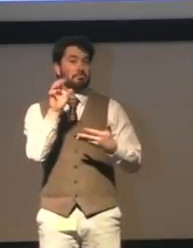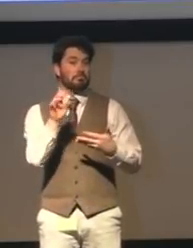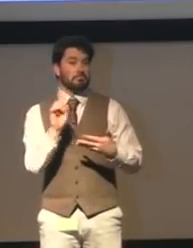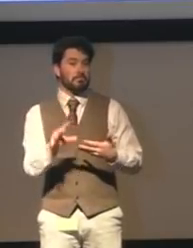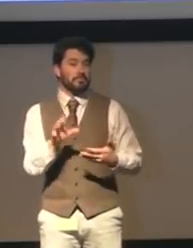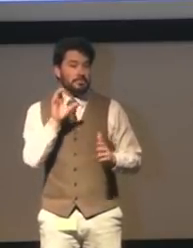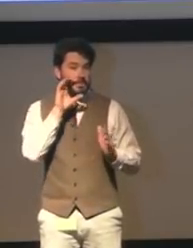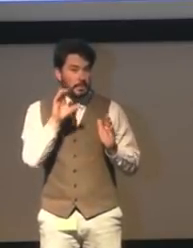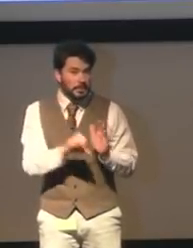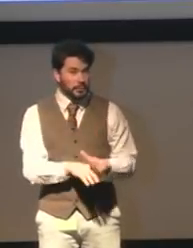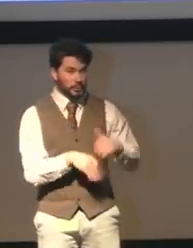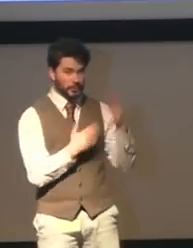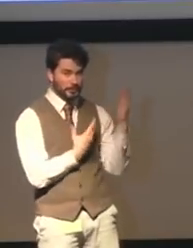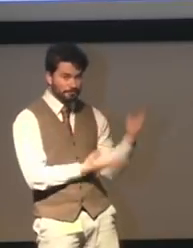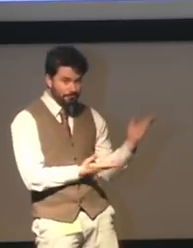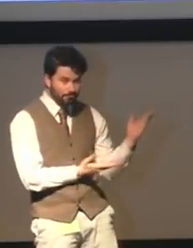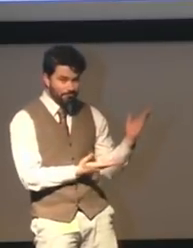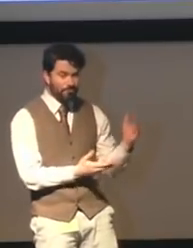photographs.